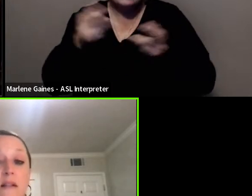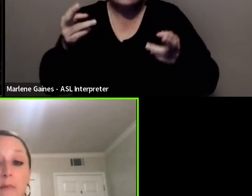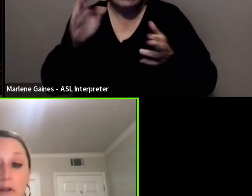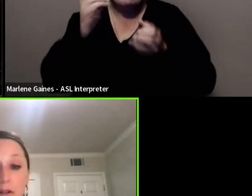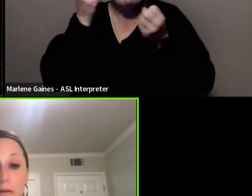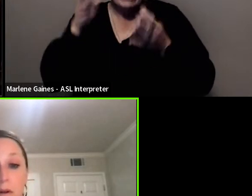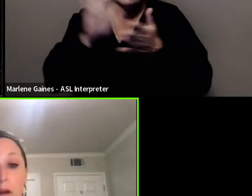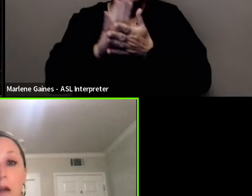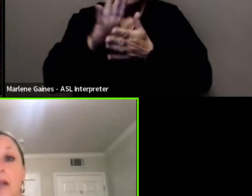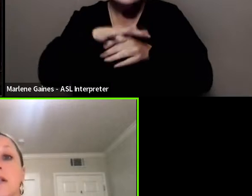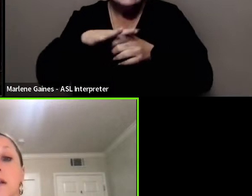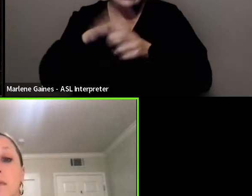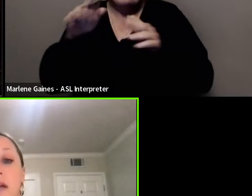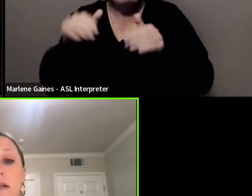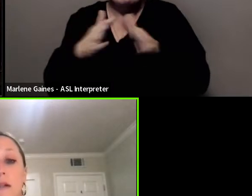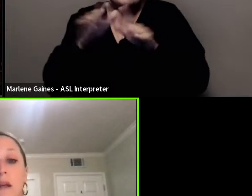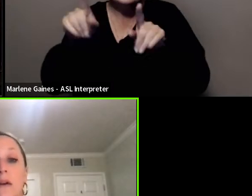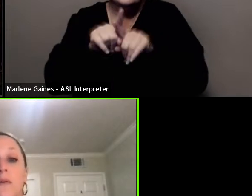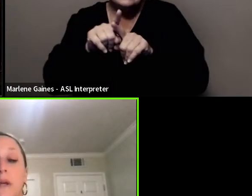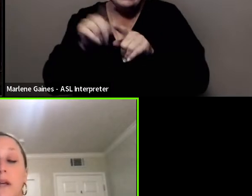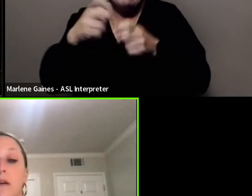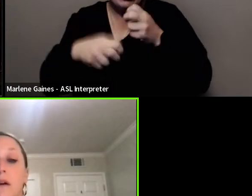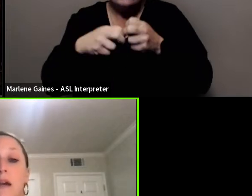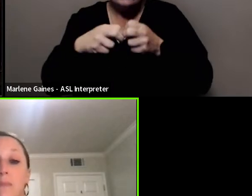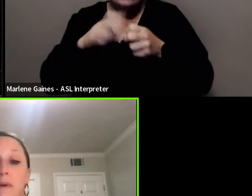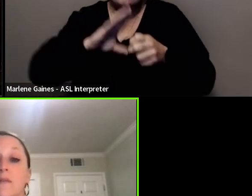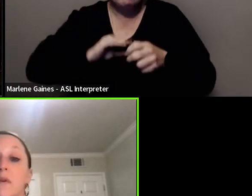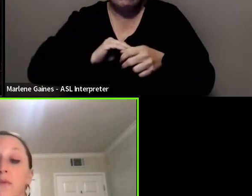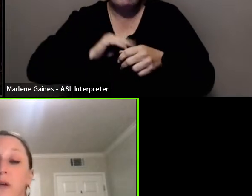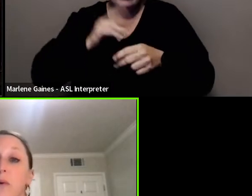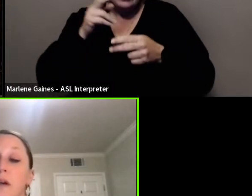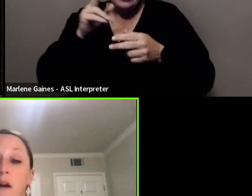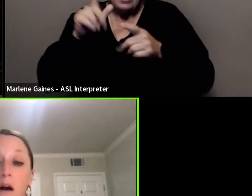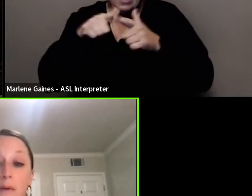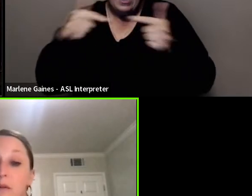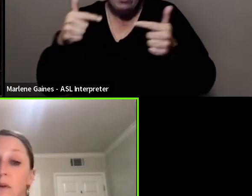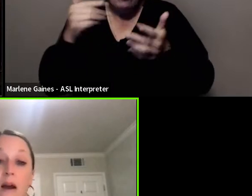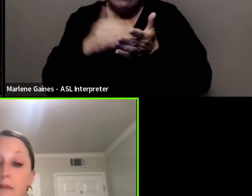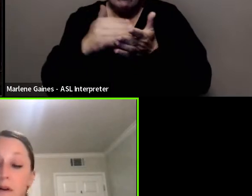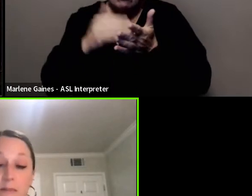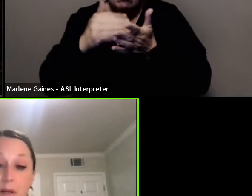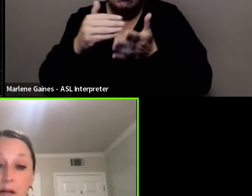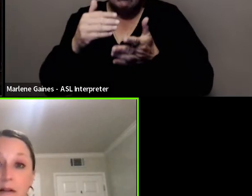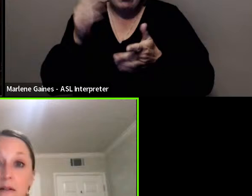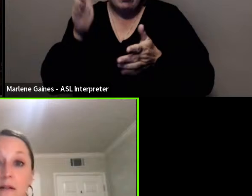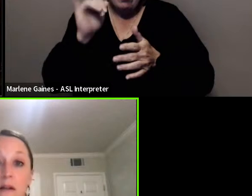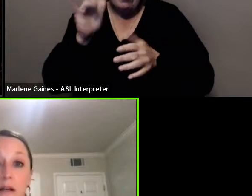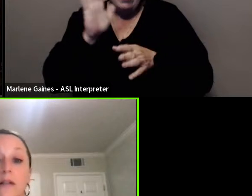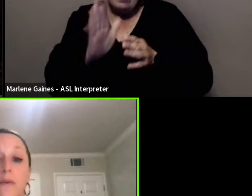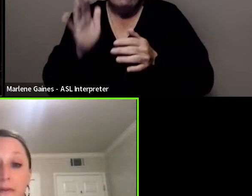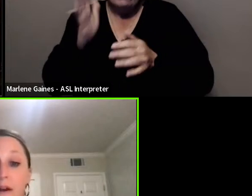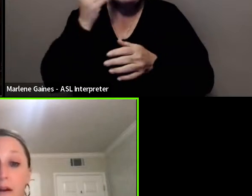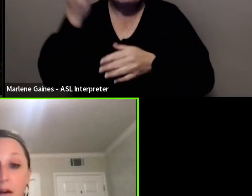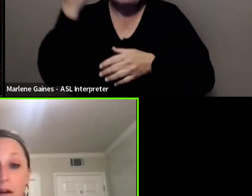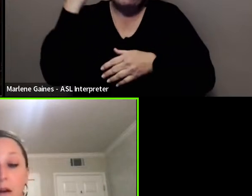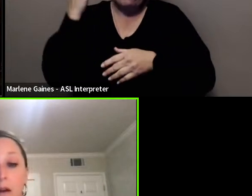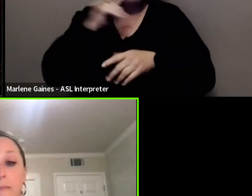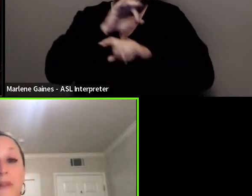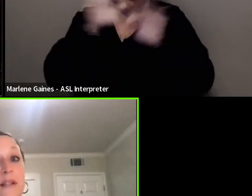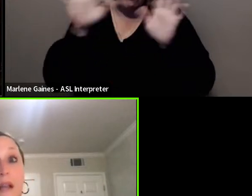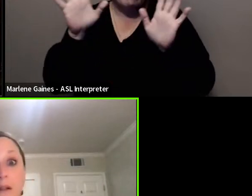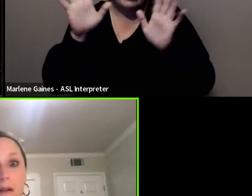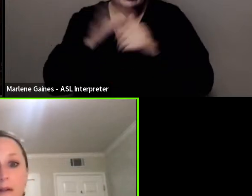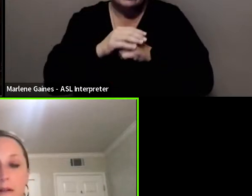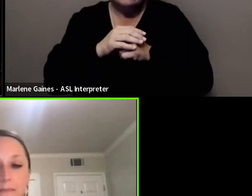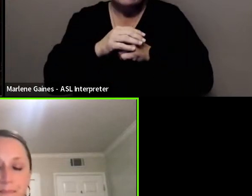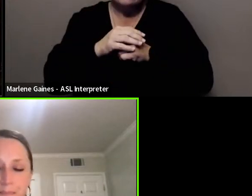facing the same issue. The dehumanizing language we hear on campus is more frequent and common than we've ever experienced. It is horrific,